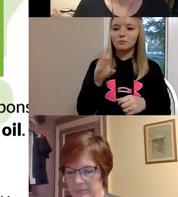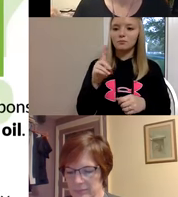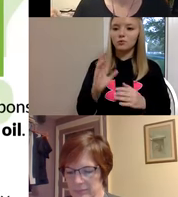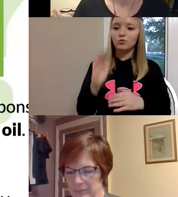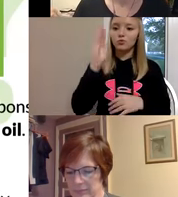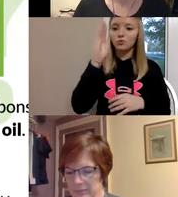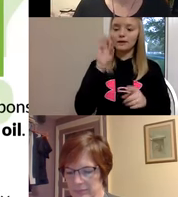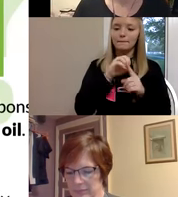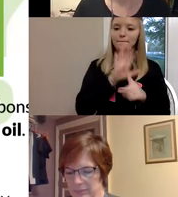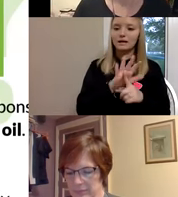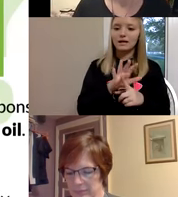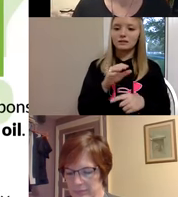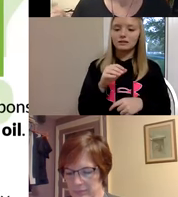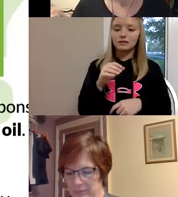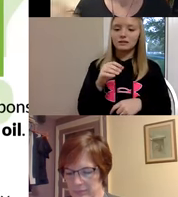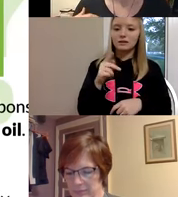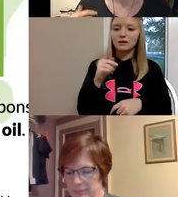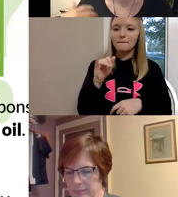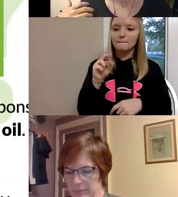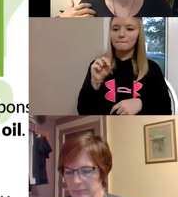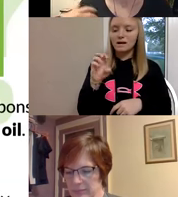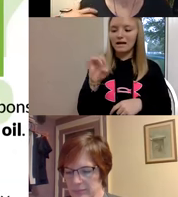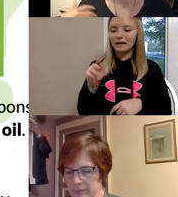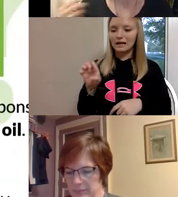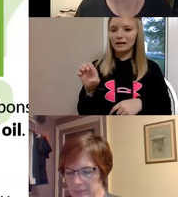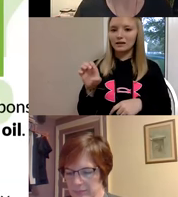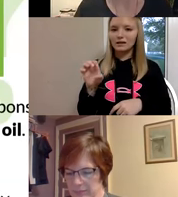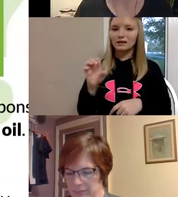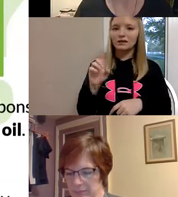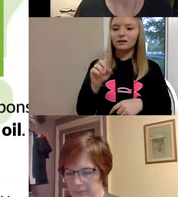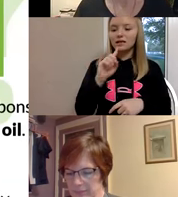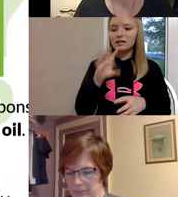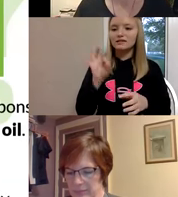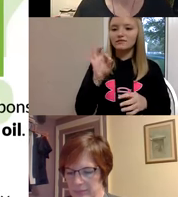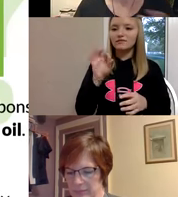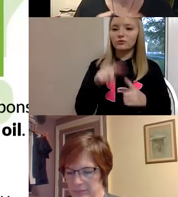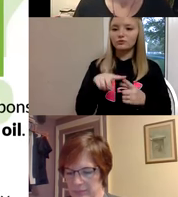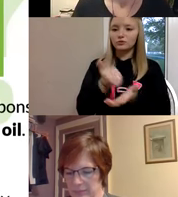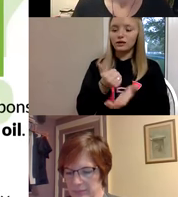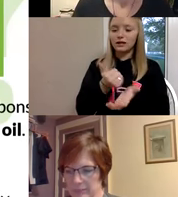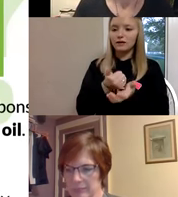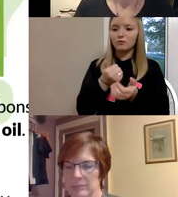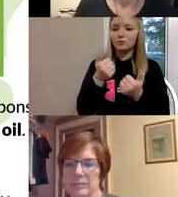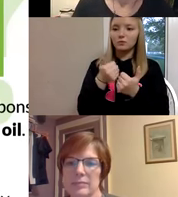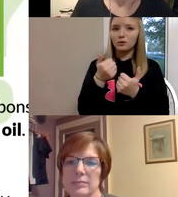in sage and in conifers, it has been shown to aid in alertness and memory retention.